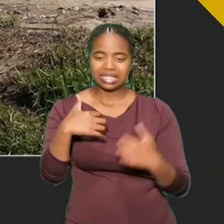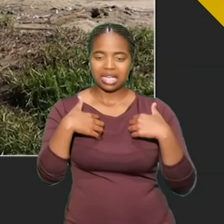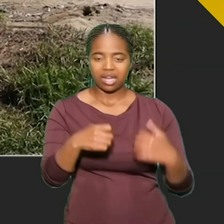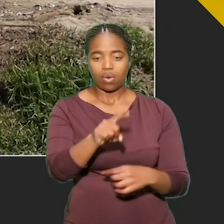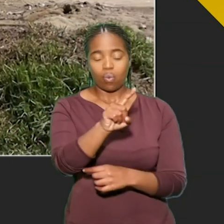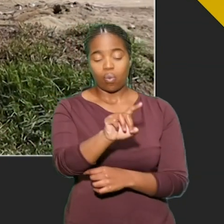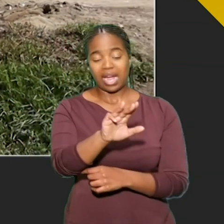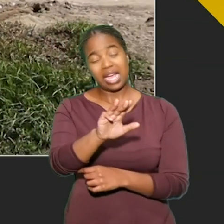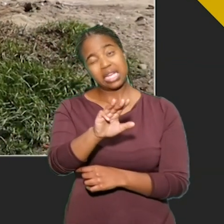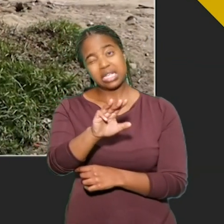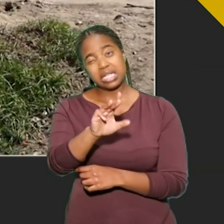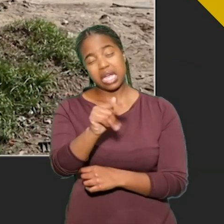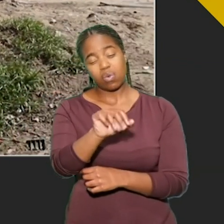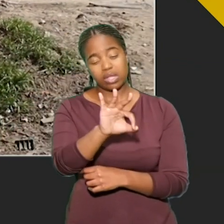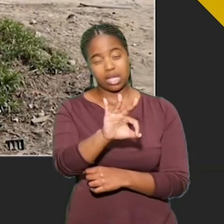ngo-1987 xa sithetha zengoku ina